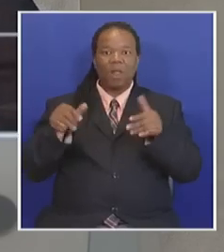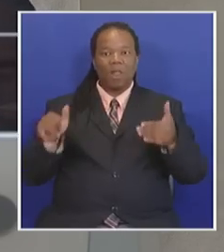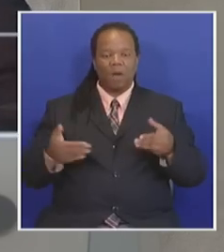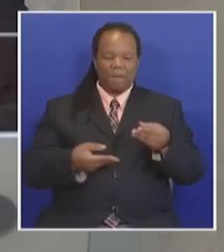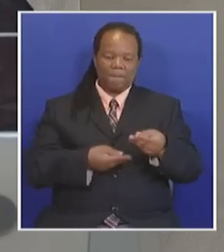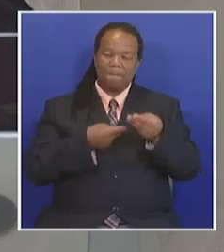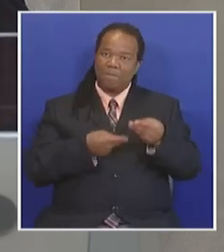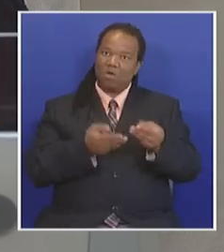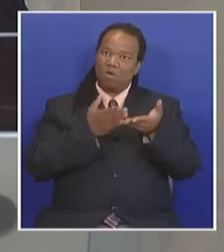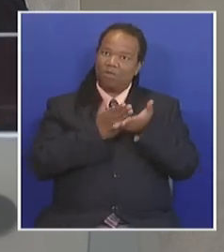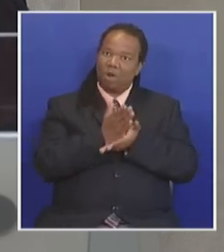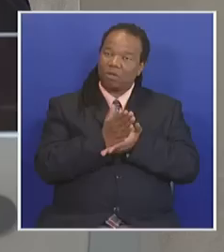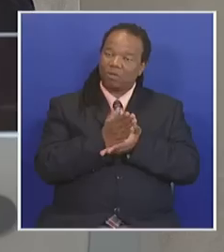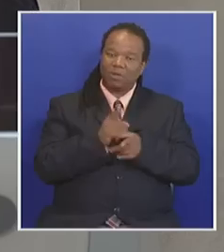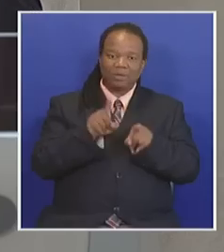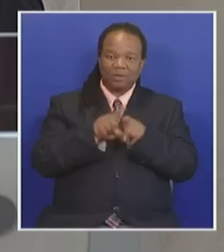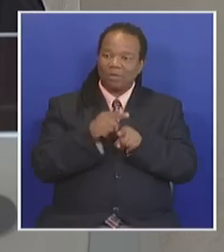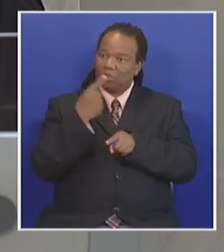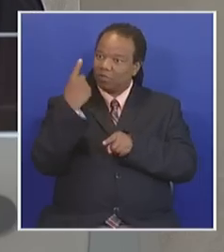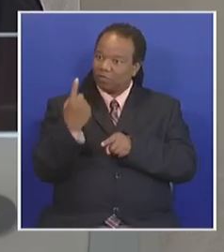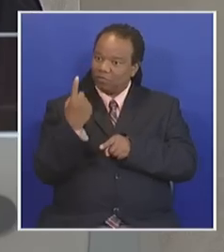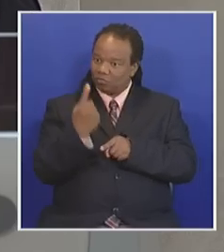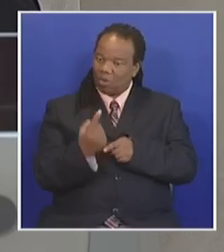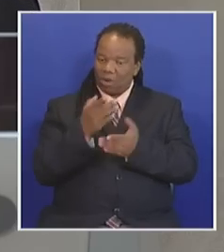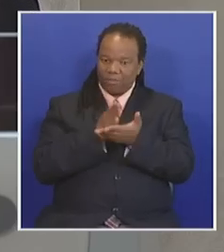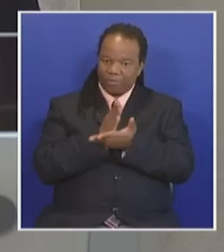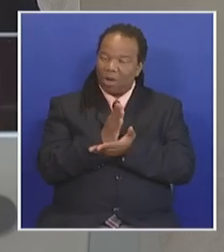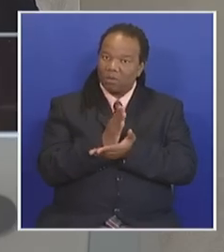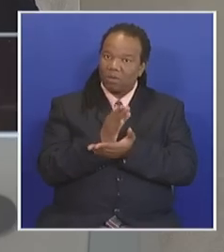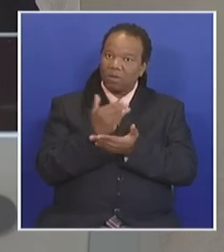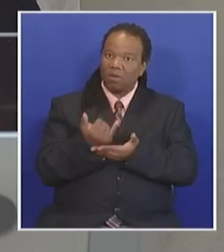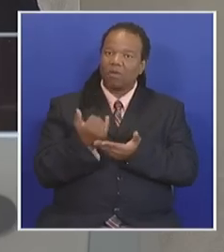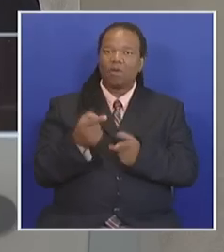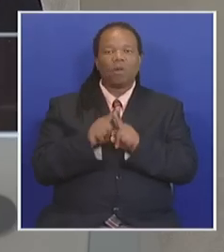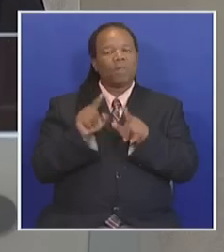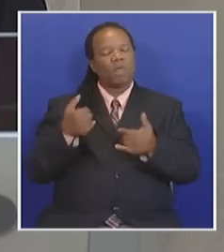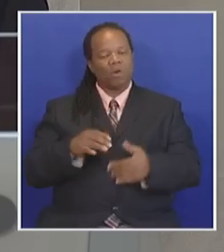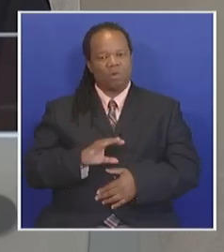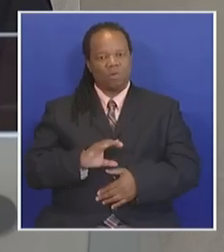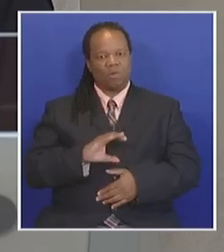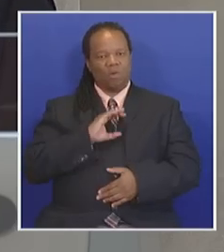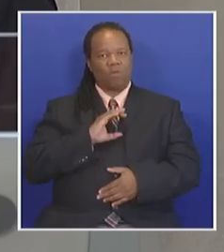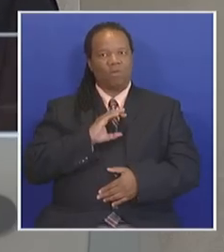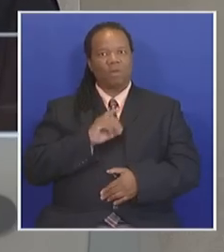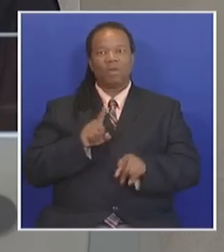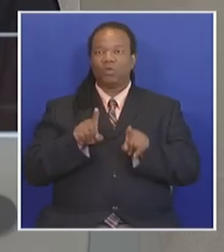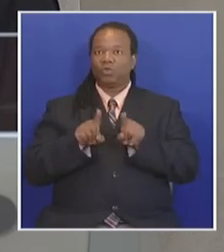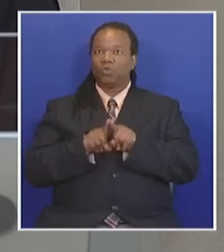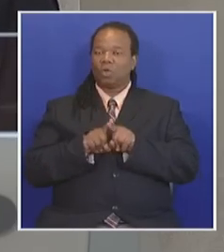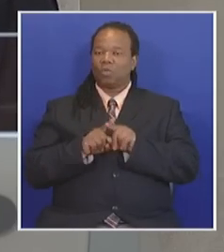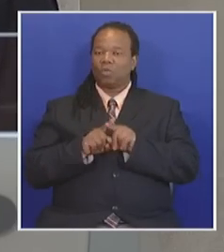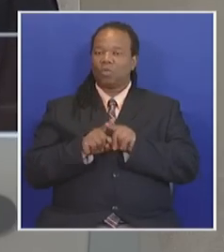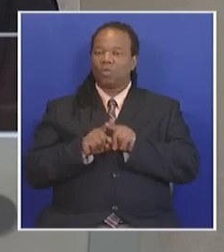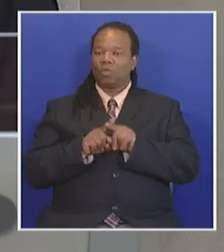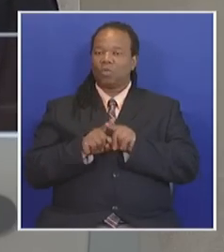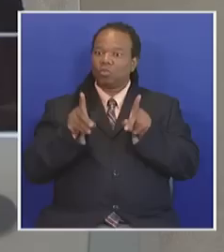and collective rights as citizens. But we talk with much less confidence and enthusiasm when we have to talk about equal